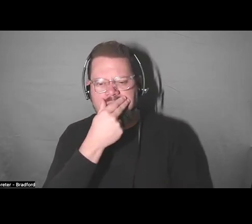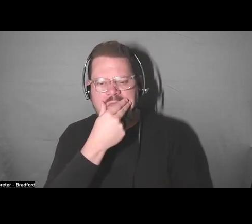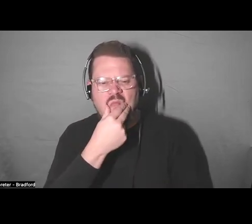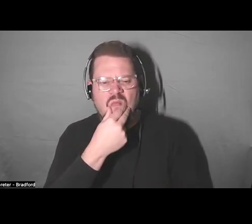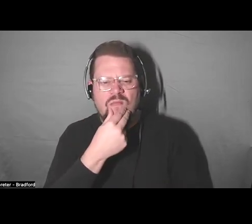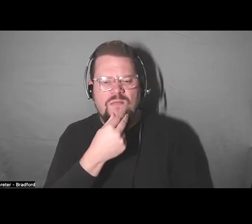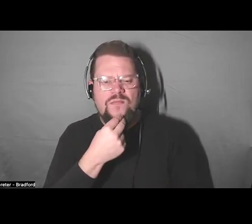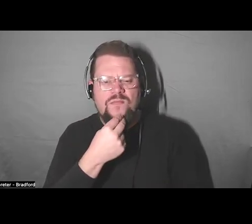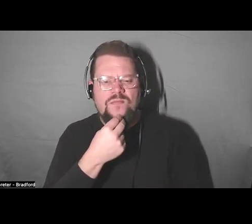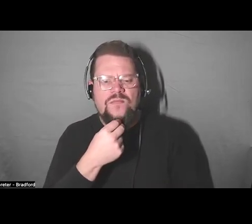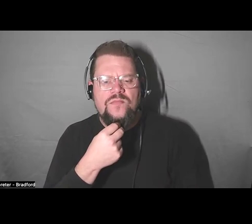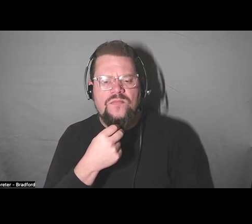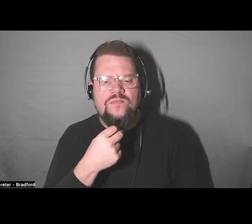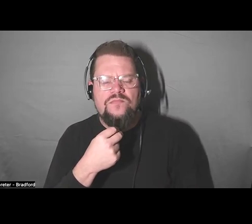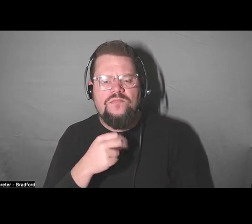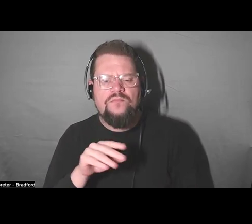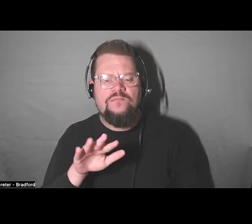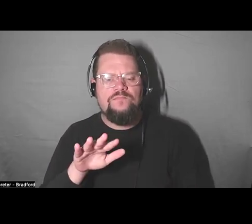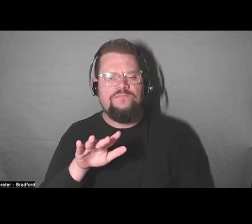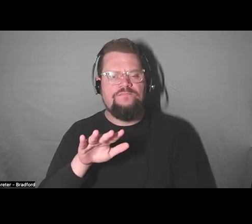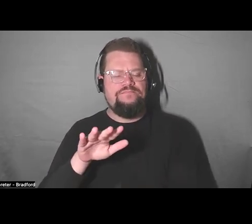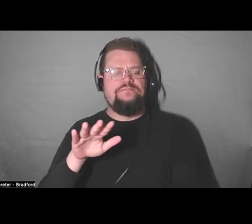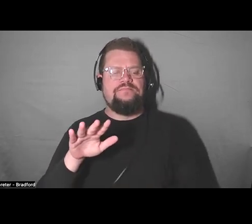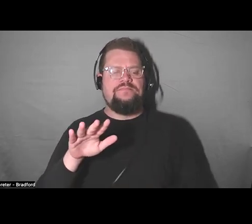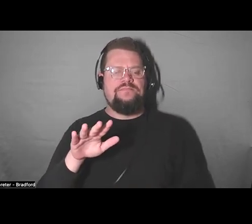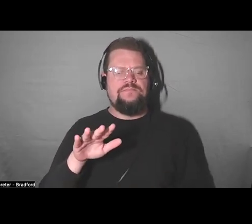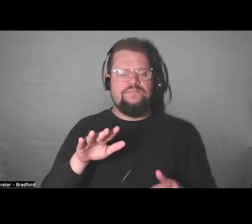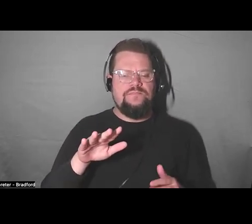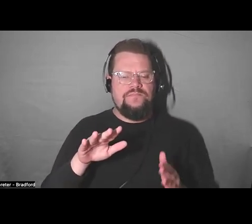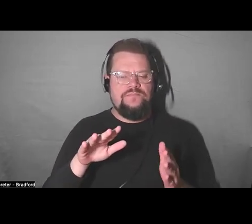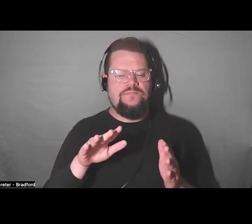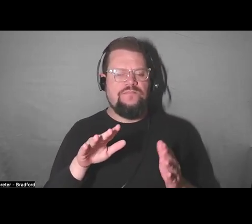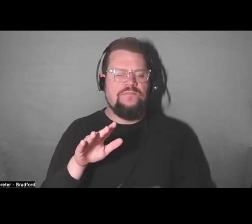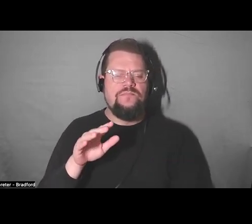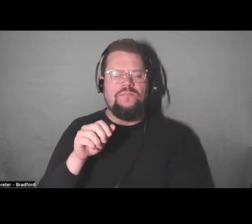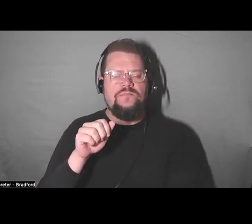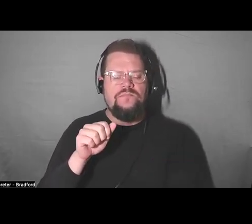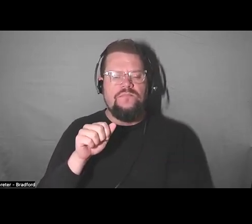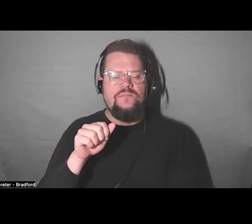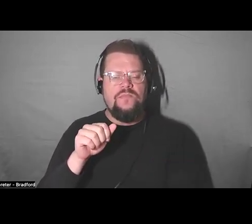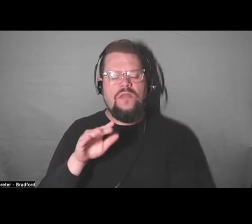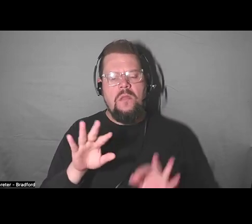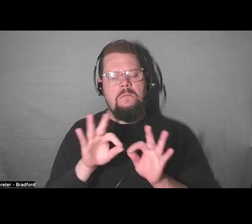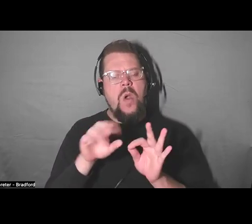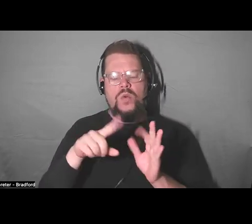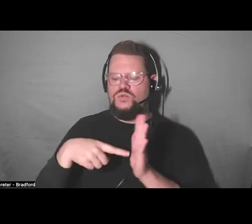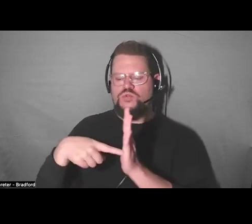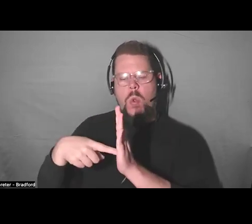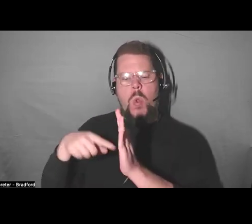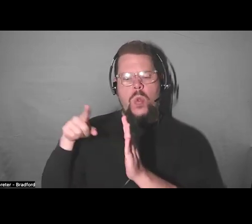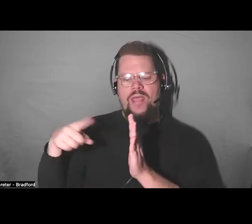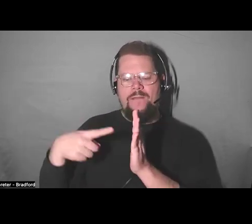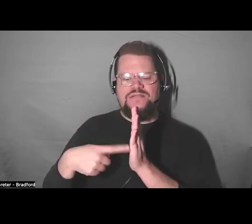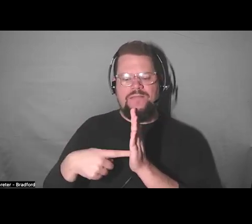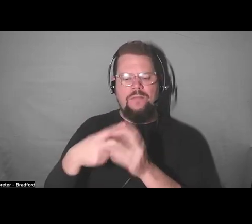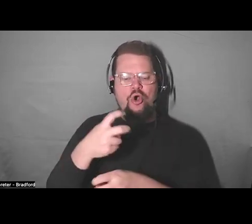the device. Other things that sometimes have worked for me is if you can show them. Sometimes it's hard to get